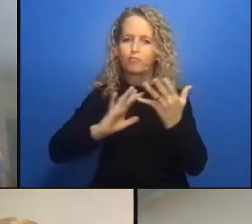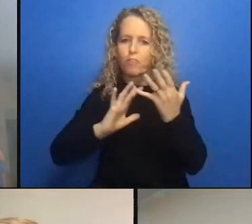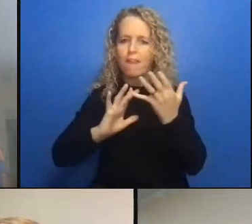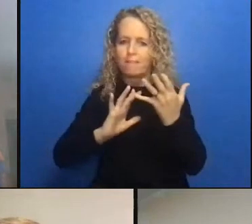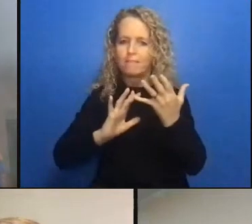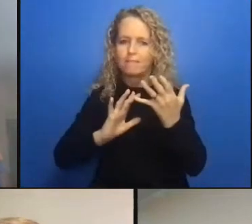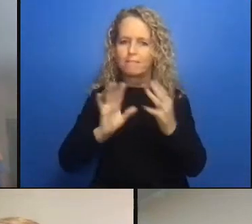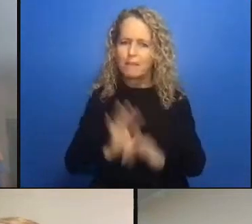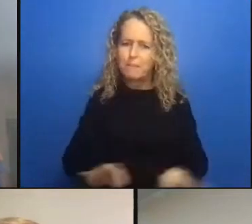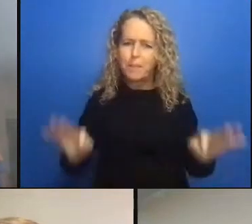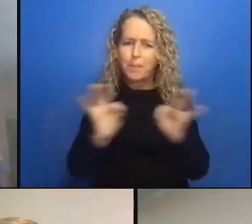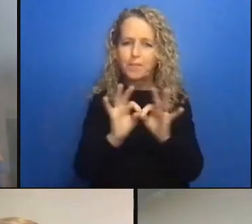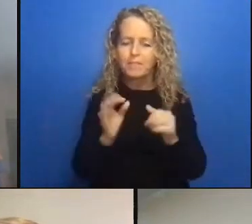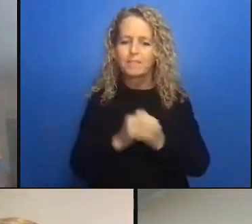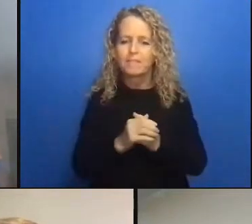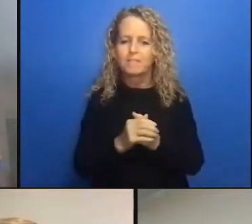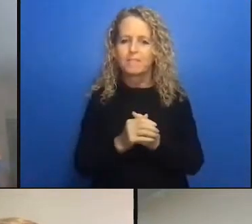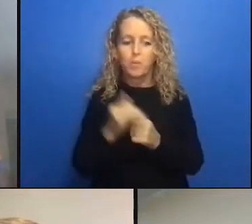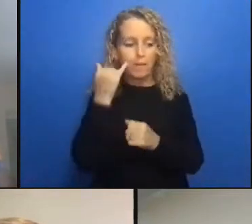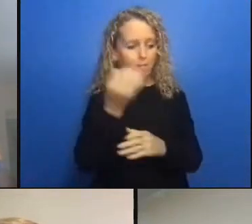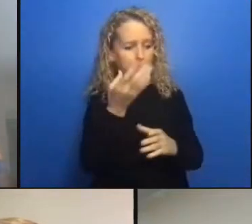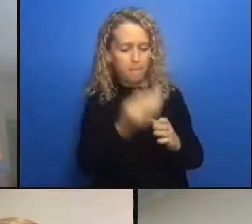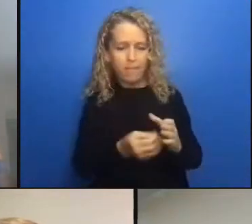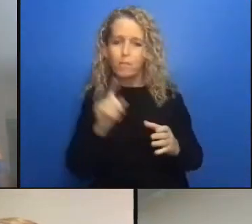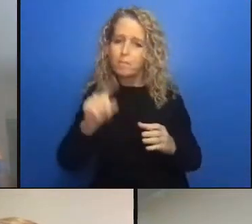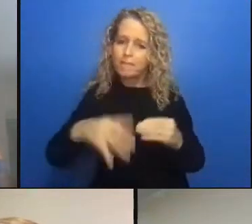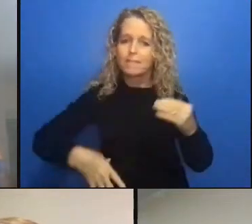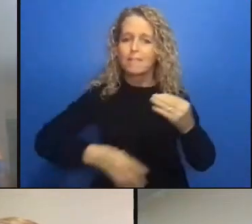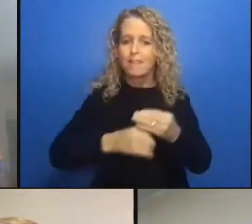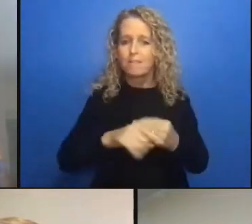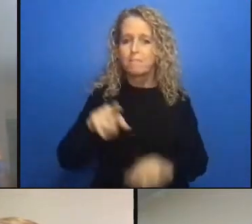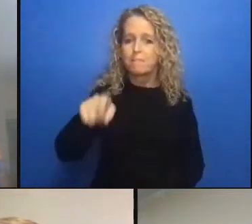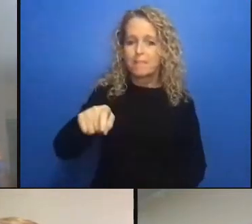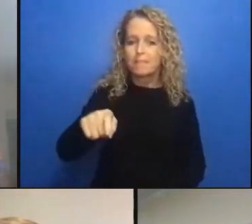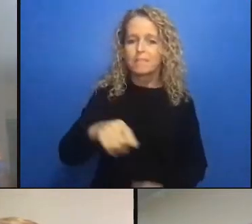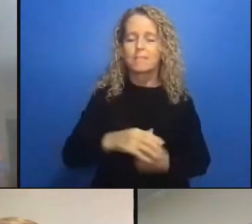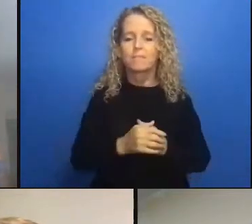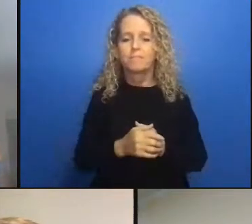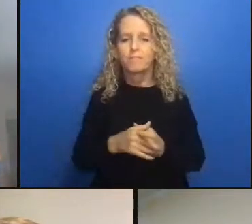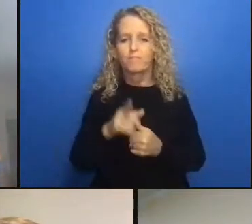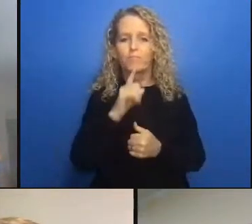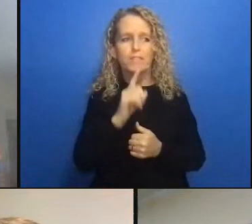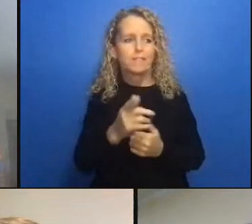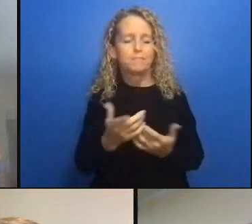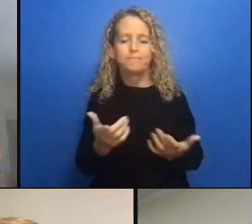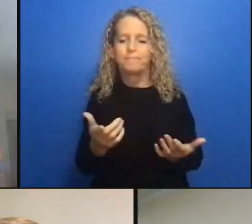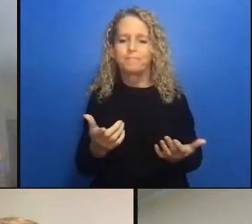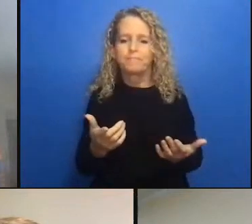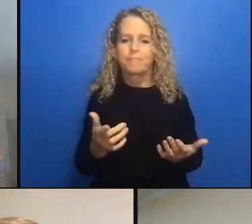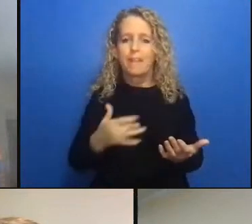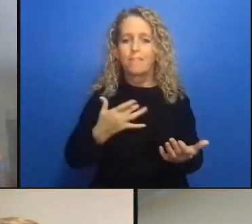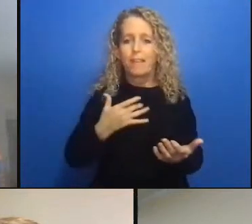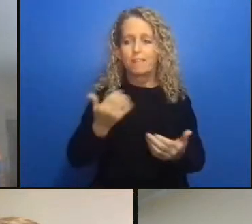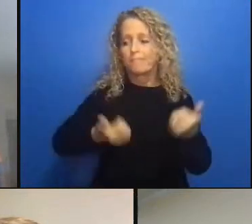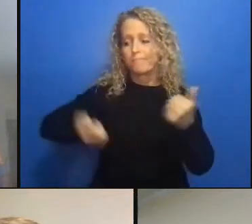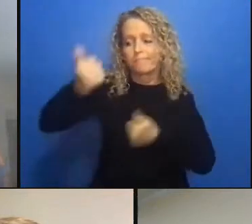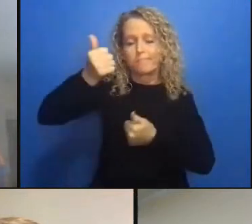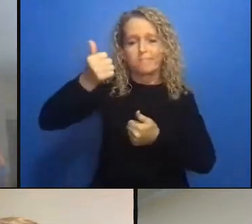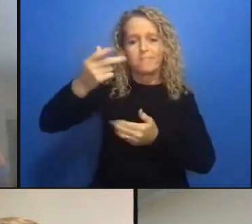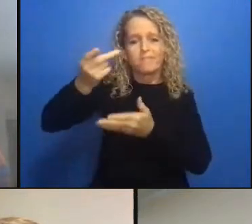for that, and we really need to fix it. And it's kind of been a regulatory failure in Canada. You know, it's